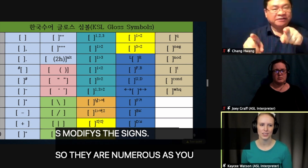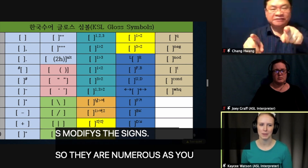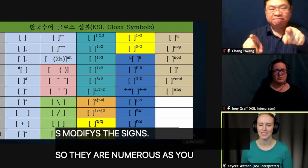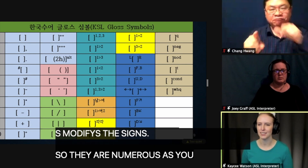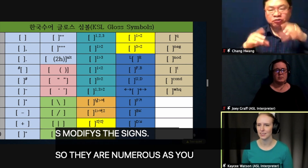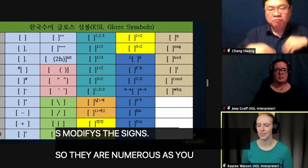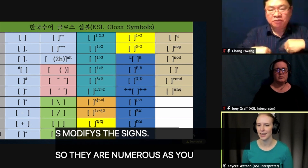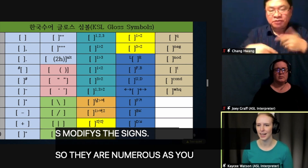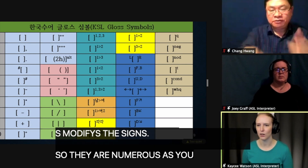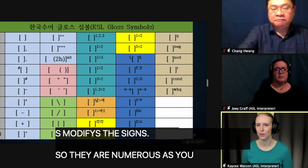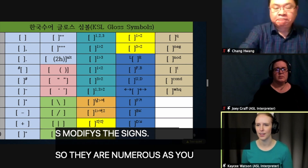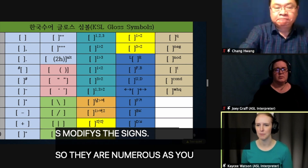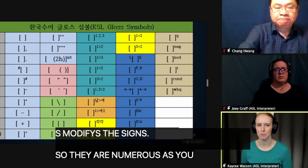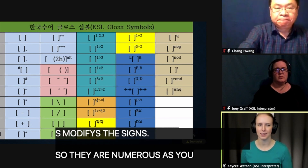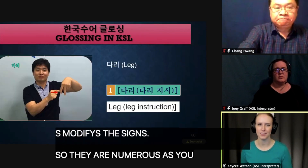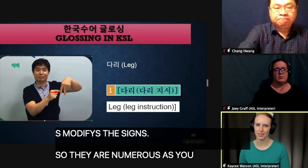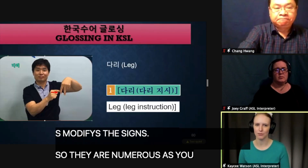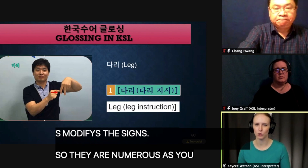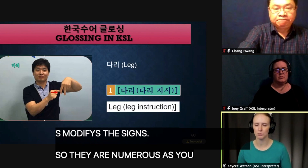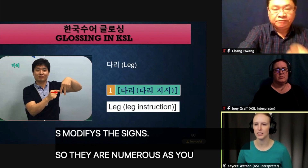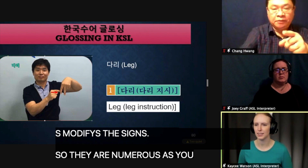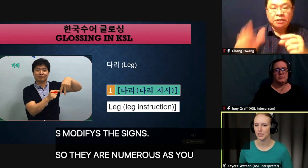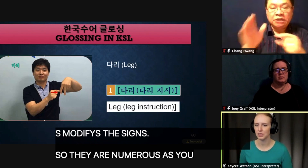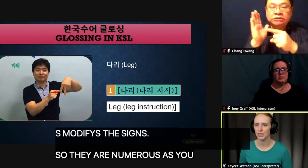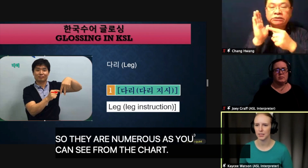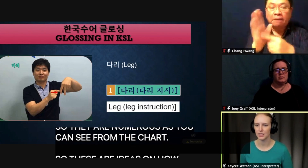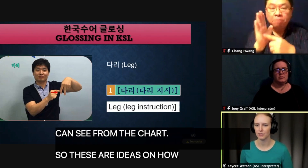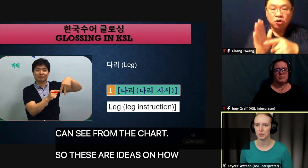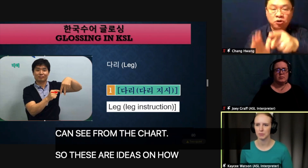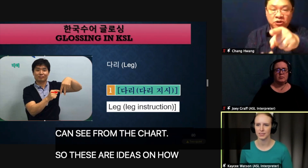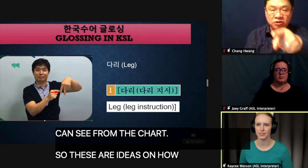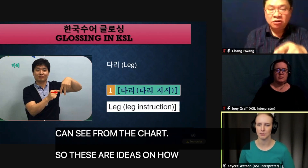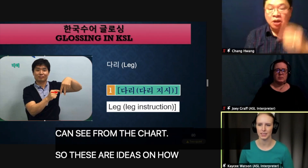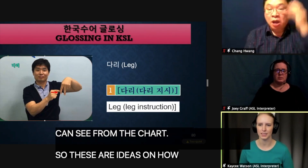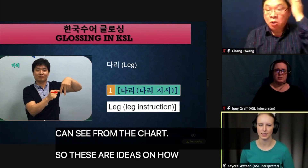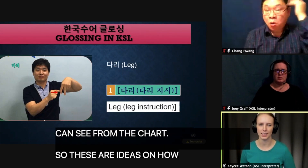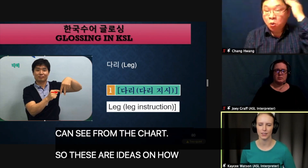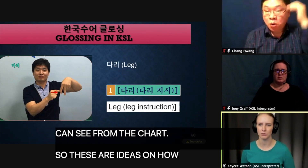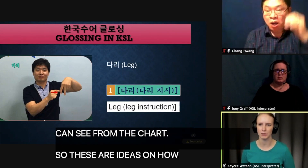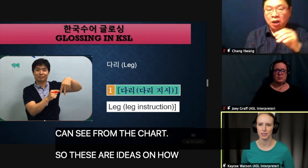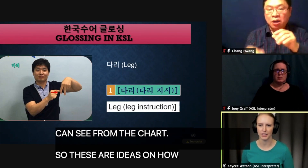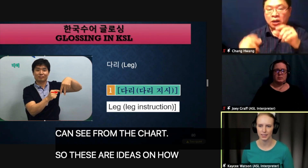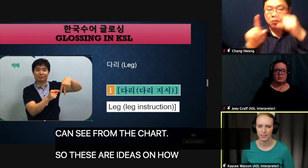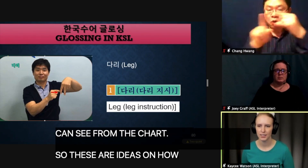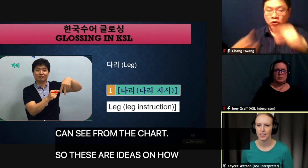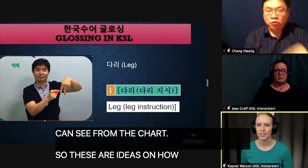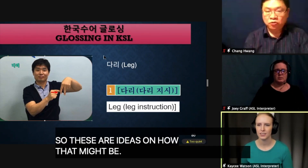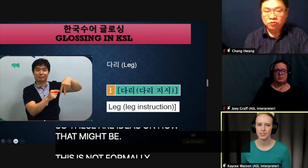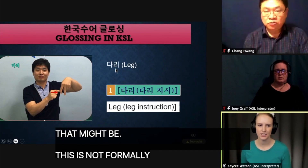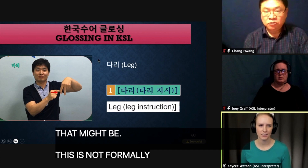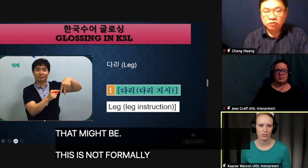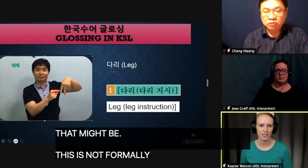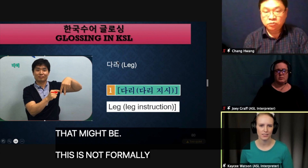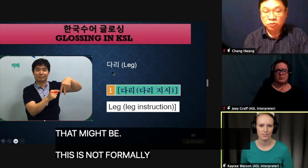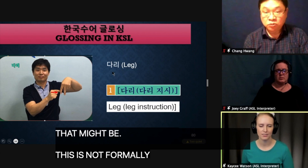And these are just some ideas on how that might be. This is not formally accepted yet by the government, but this is some ideas on how that could be conveyed.